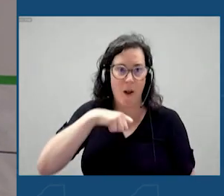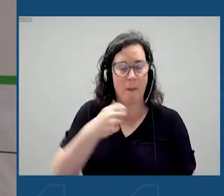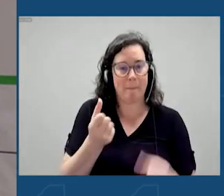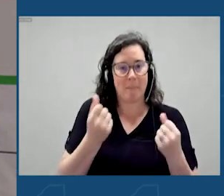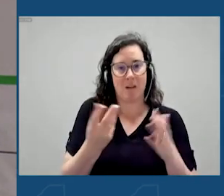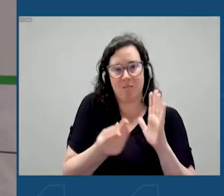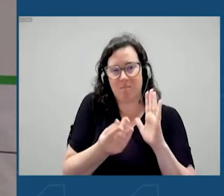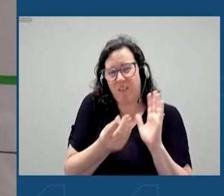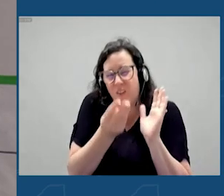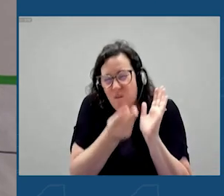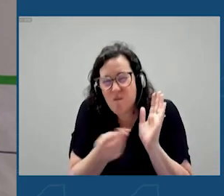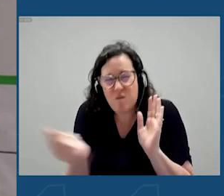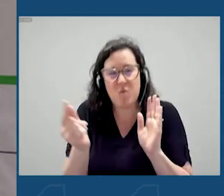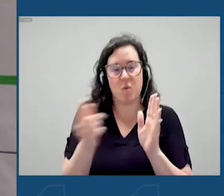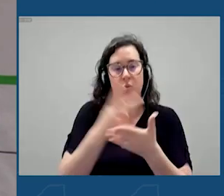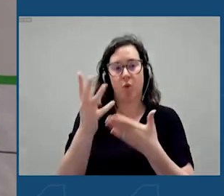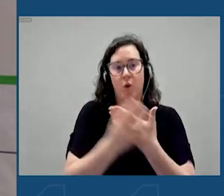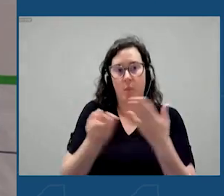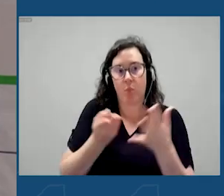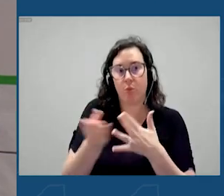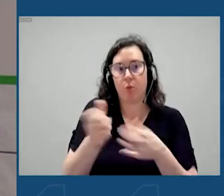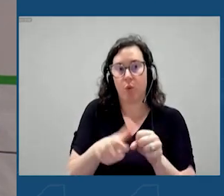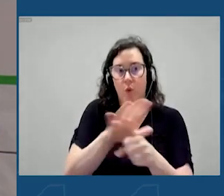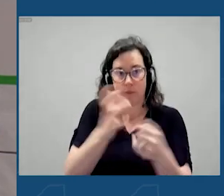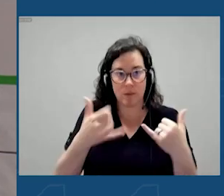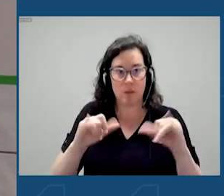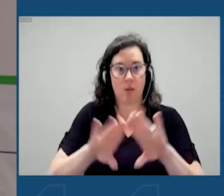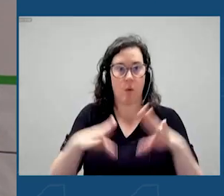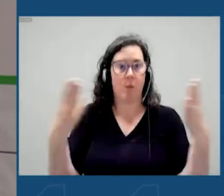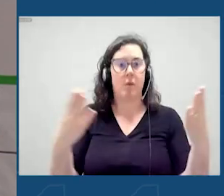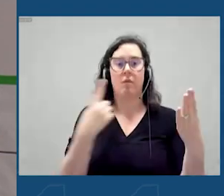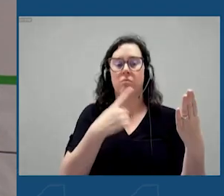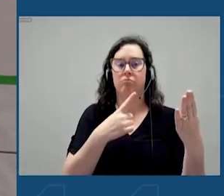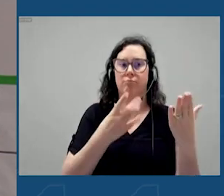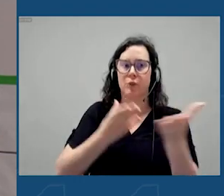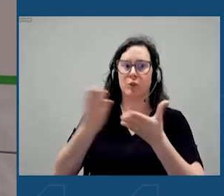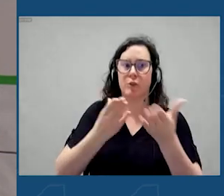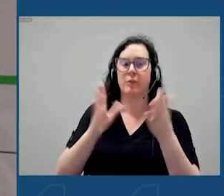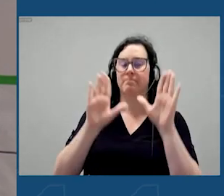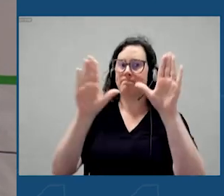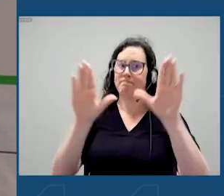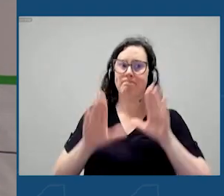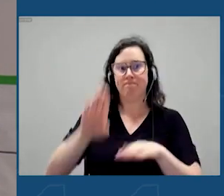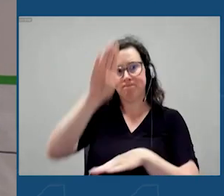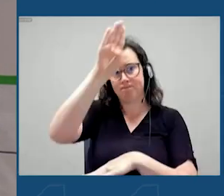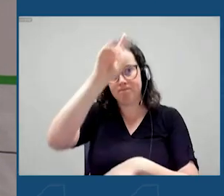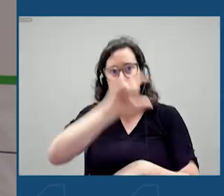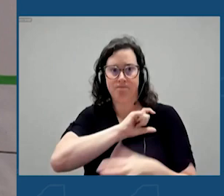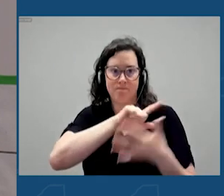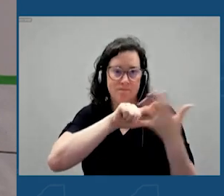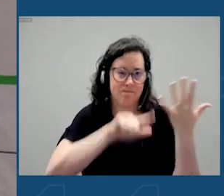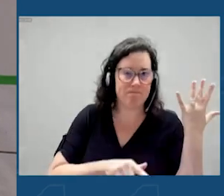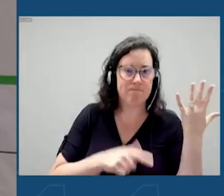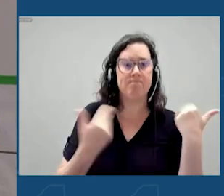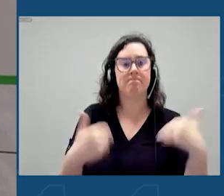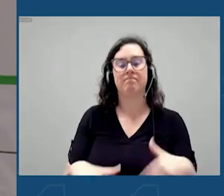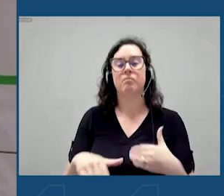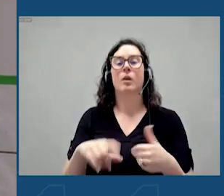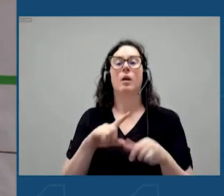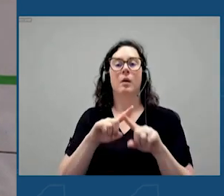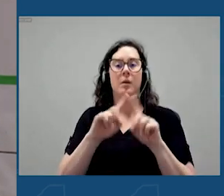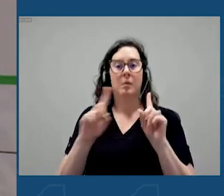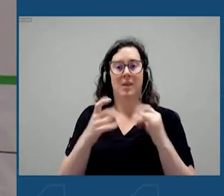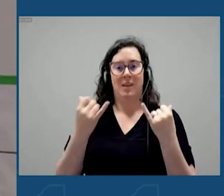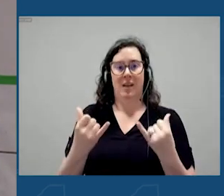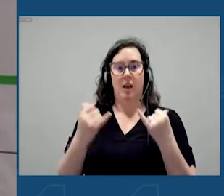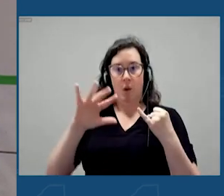throughout COVID, serving the heroic first responders at the heart of the pandemic. We're currently sitting in the 5th